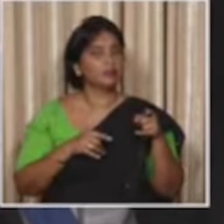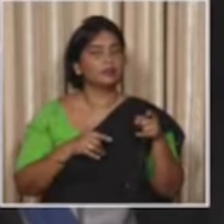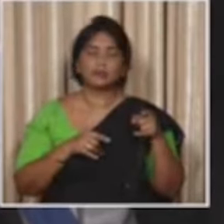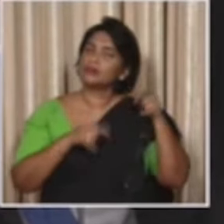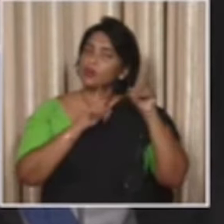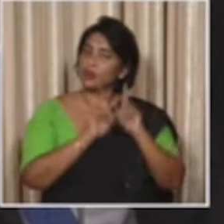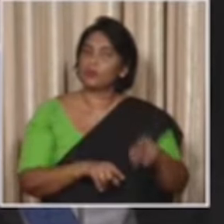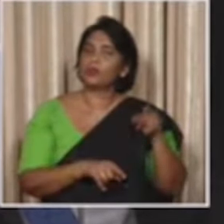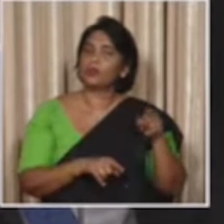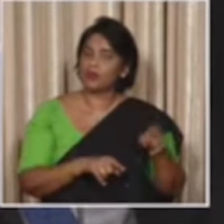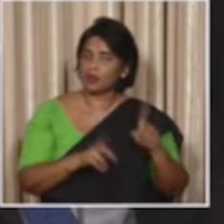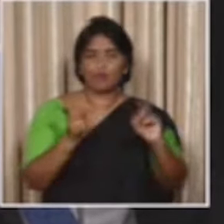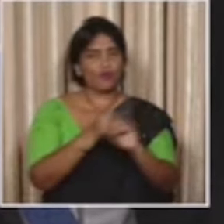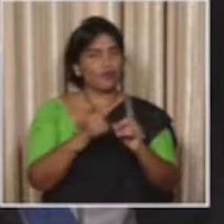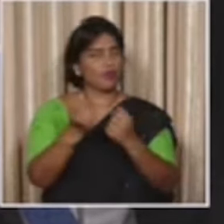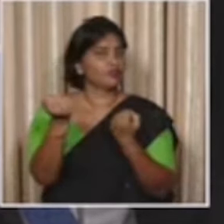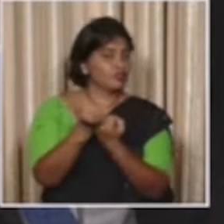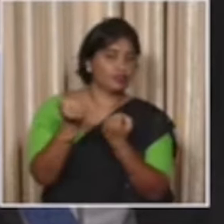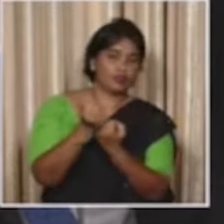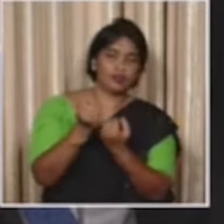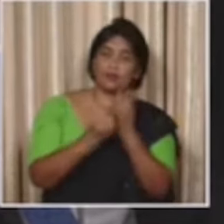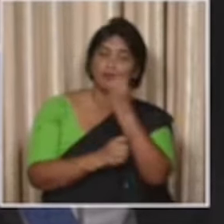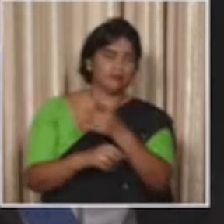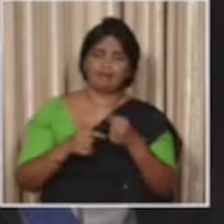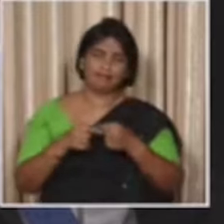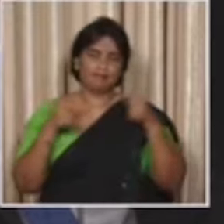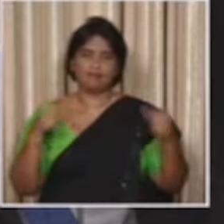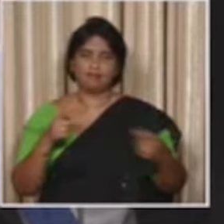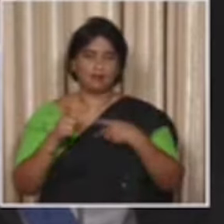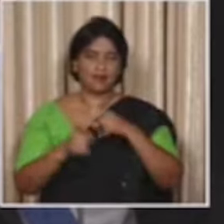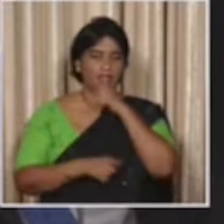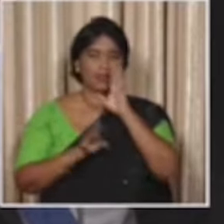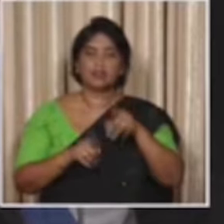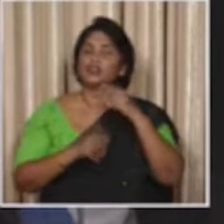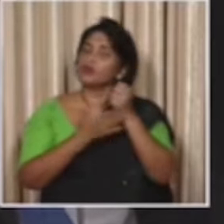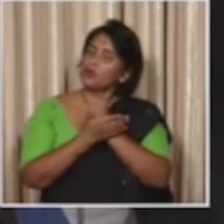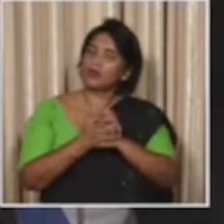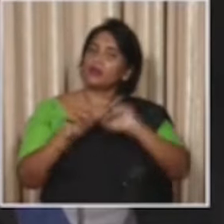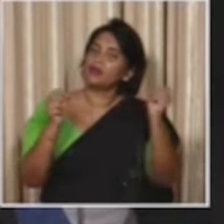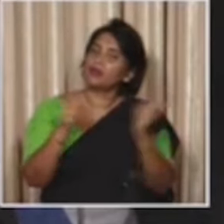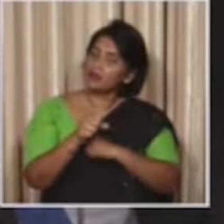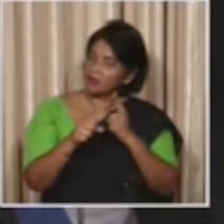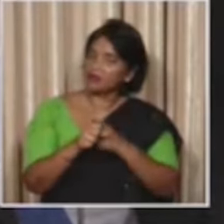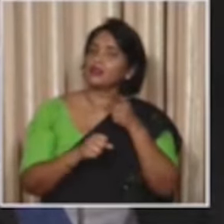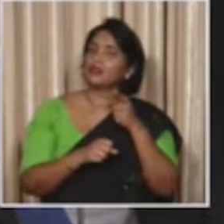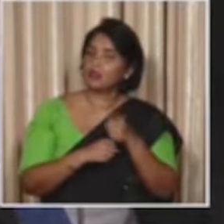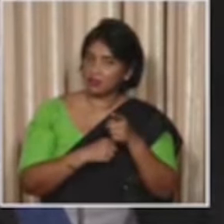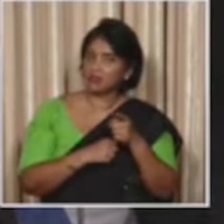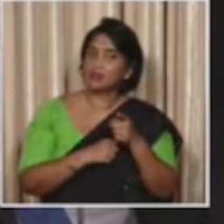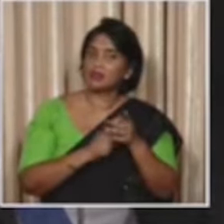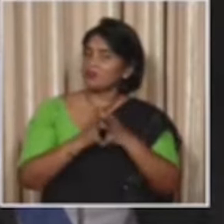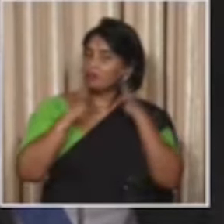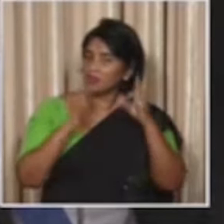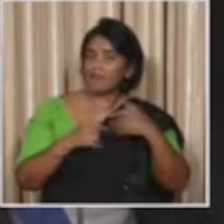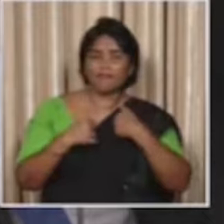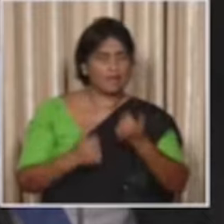assistance being given to this genocidal Israeli administration. Mr. State Minister, you can reply.